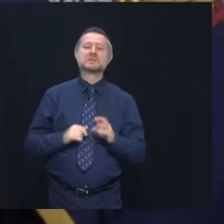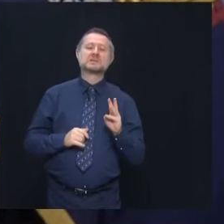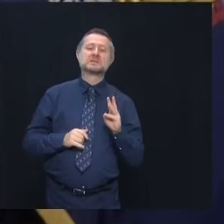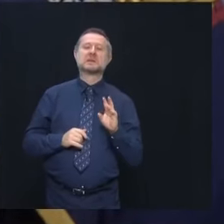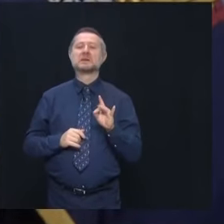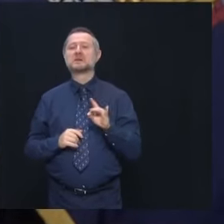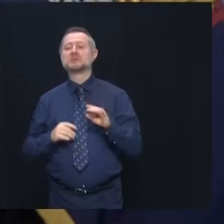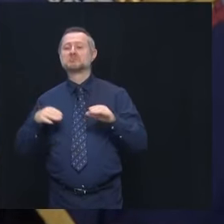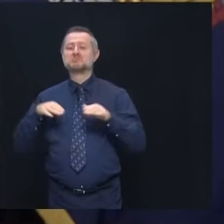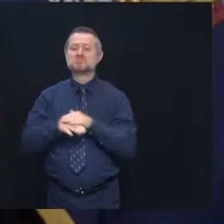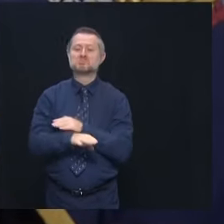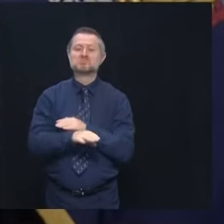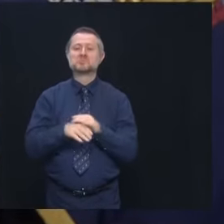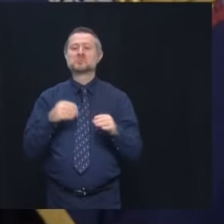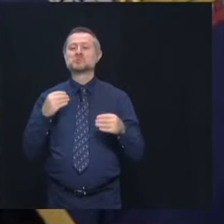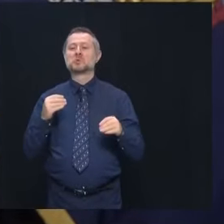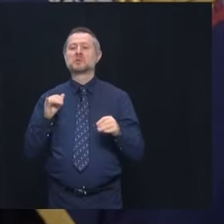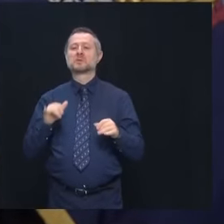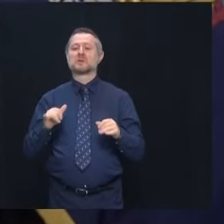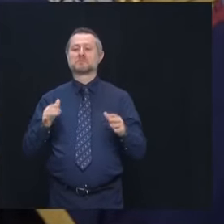patrons at any given time.